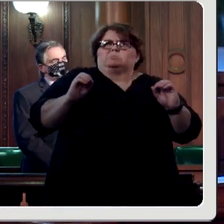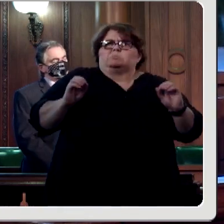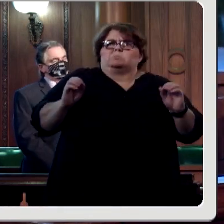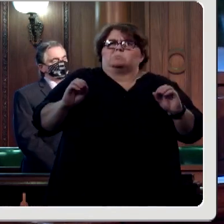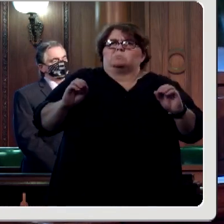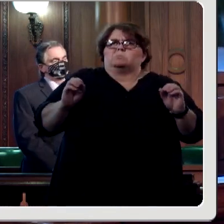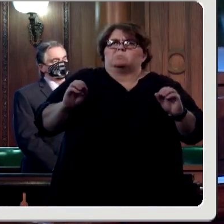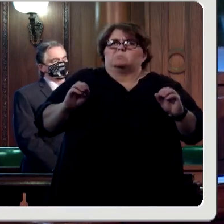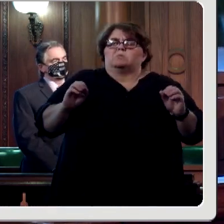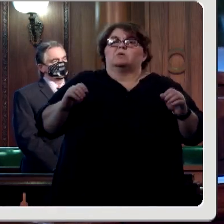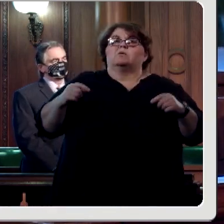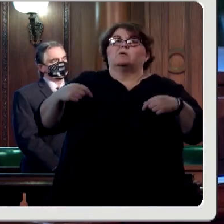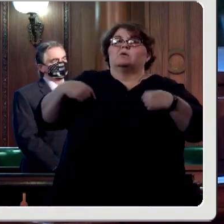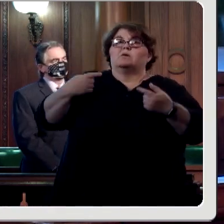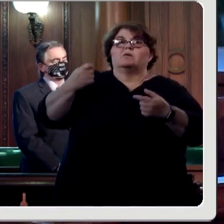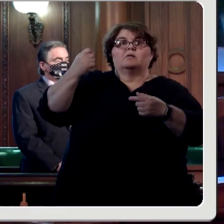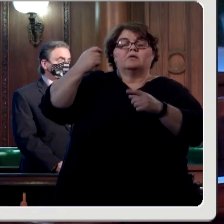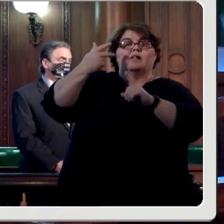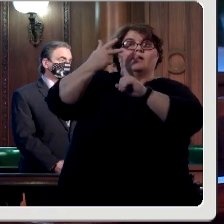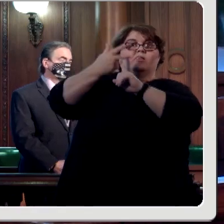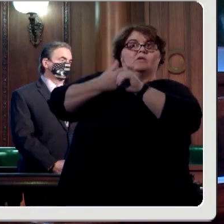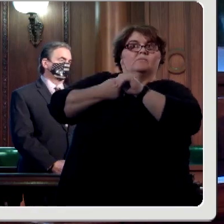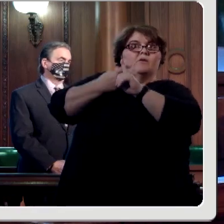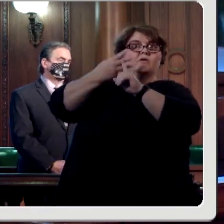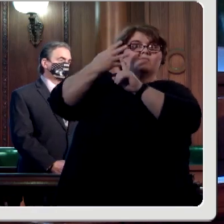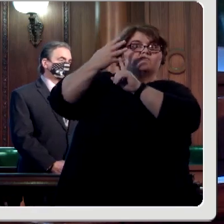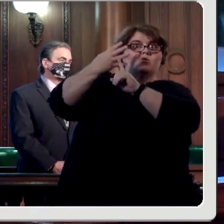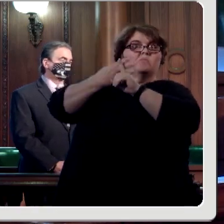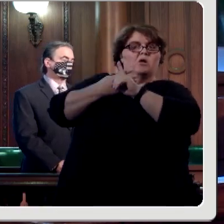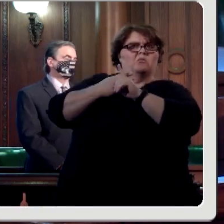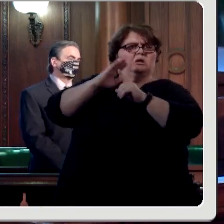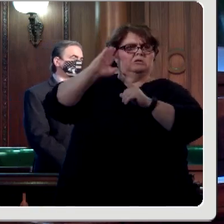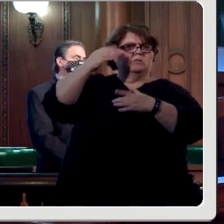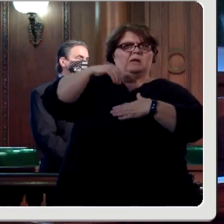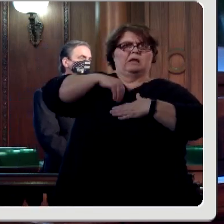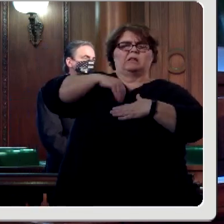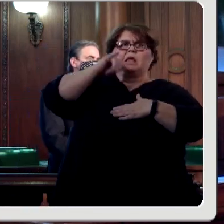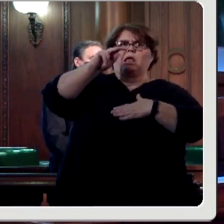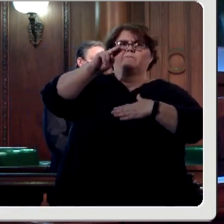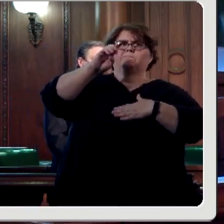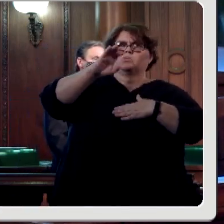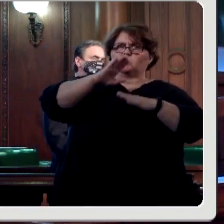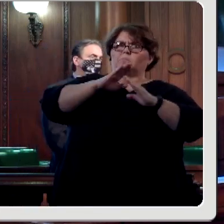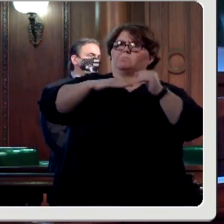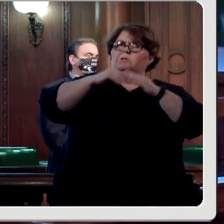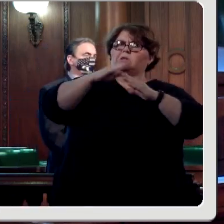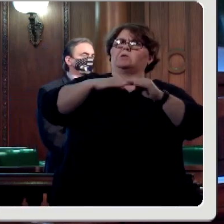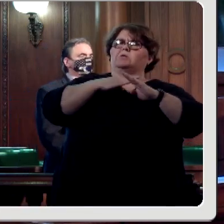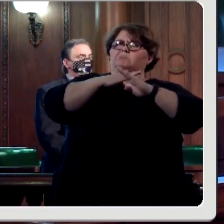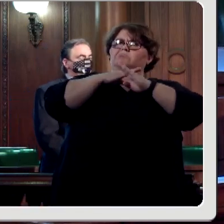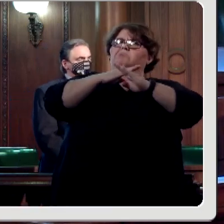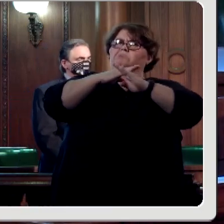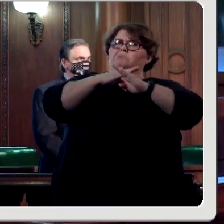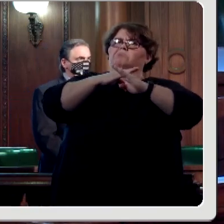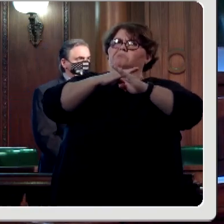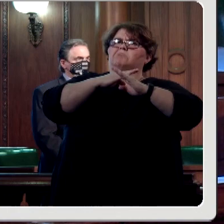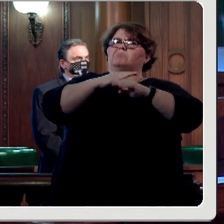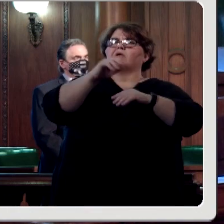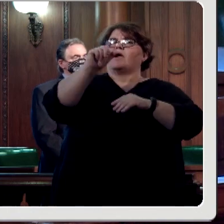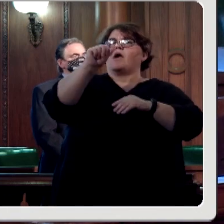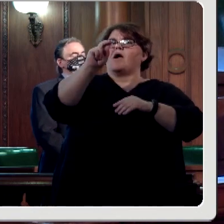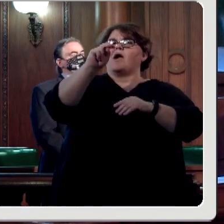evidence that antibodies persist for that period of time. Now there are a number of case reports